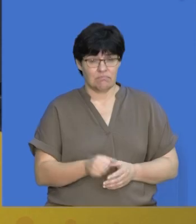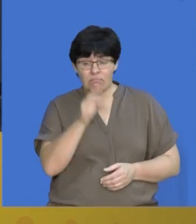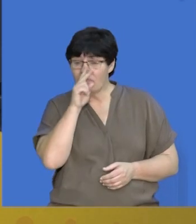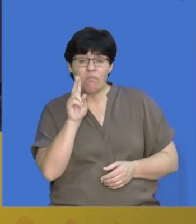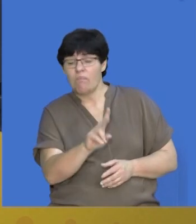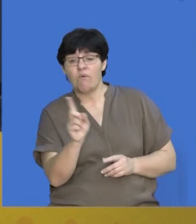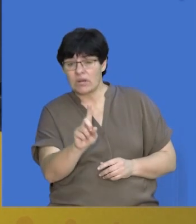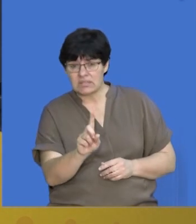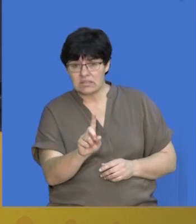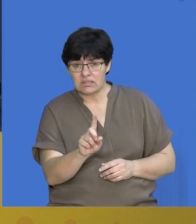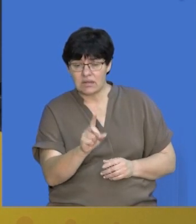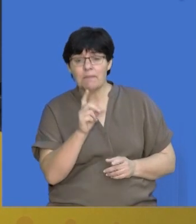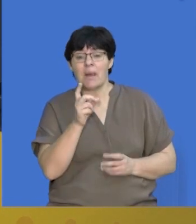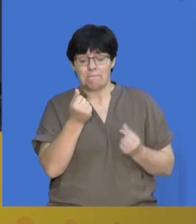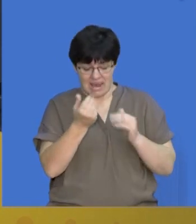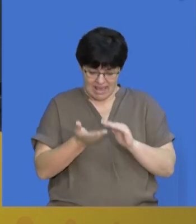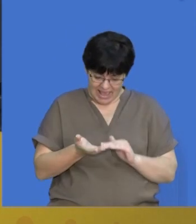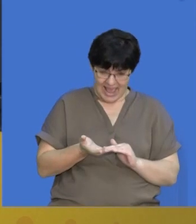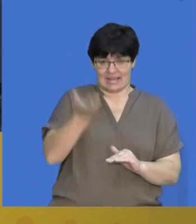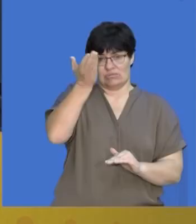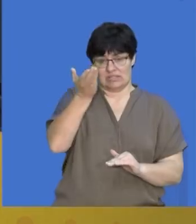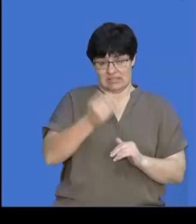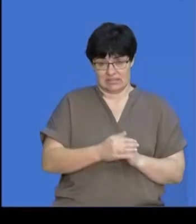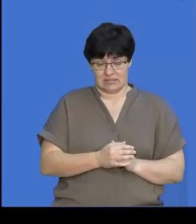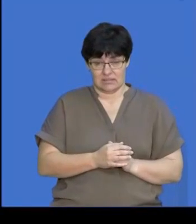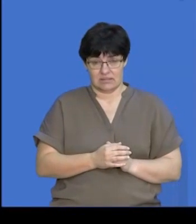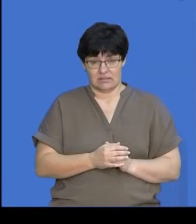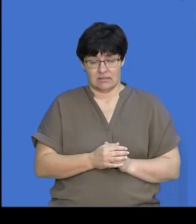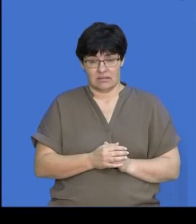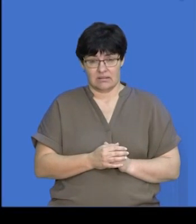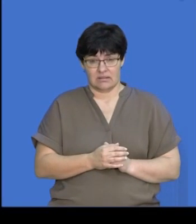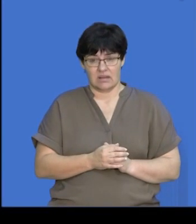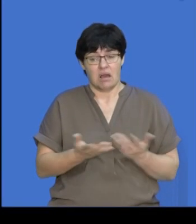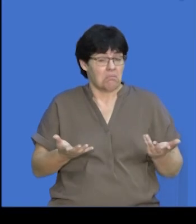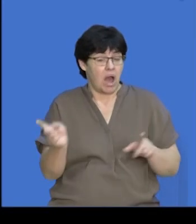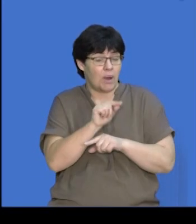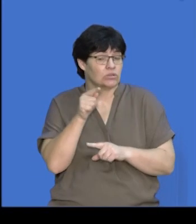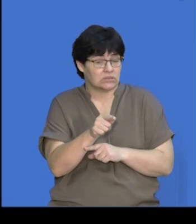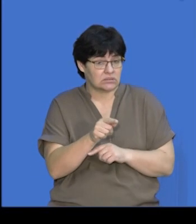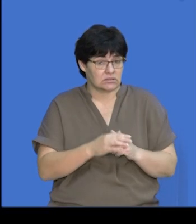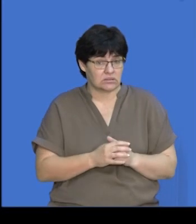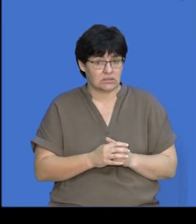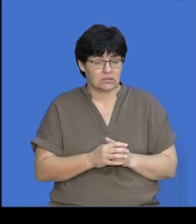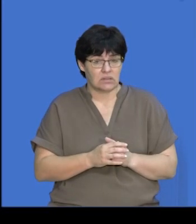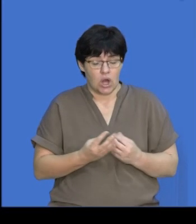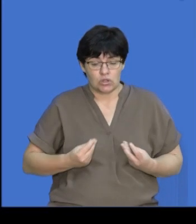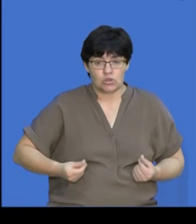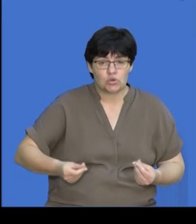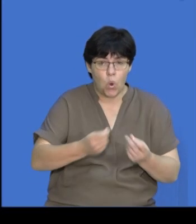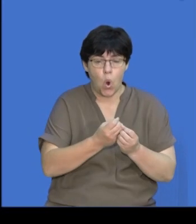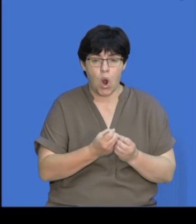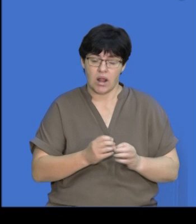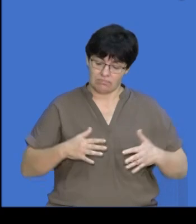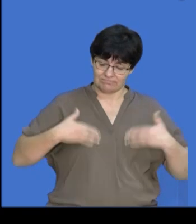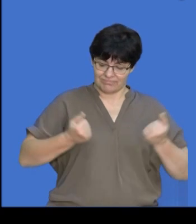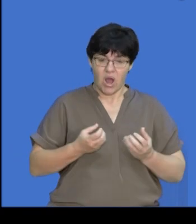for? Increasing costs. Can you understand that? And what about this? Reduced soil fertility. I'm